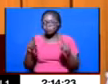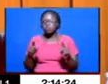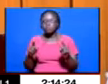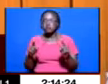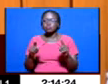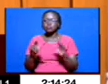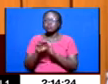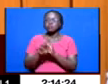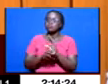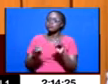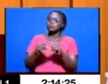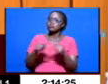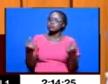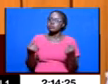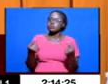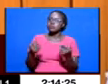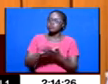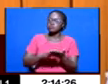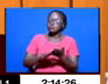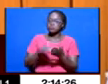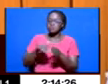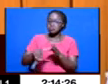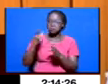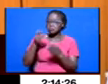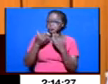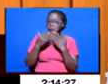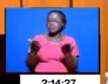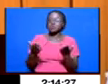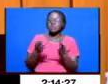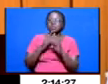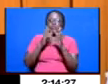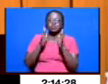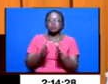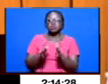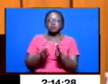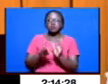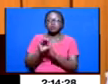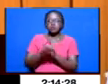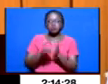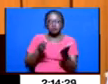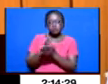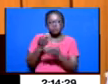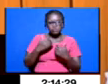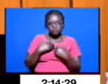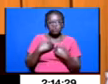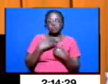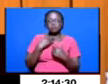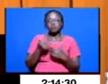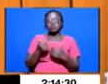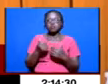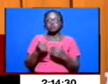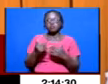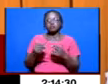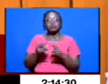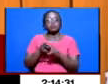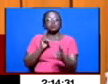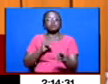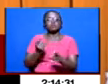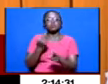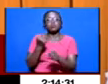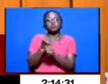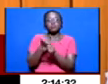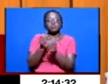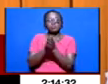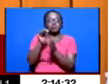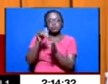unconstitutional has no basis in law. The respondents have a constitutional right to demand succession, but that can only be done within the confines